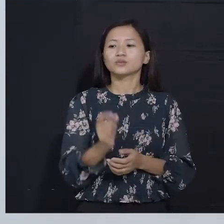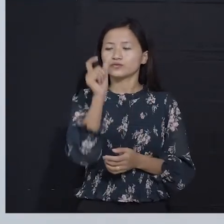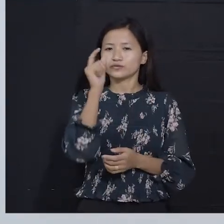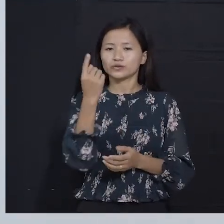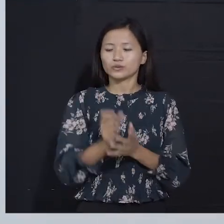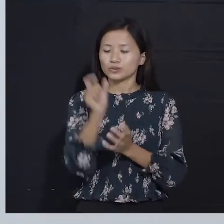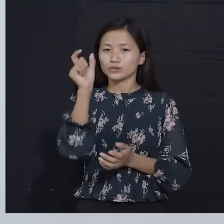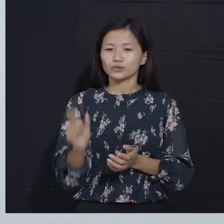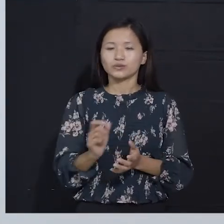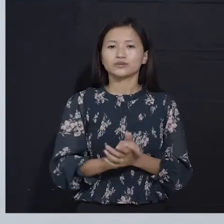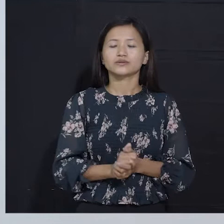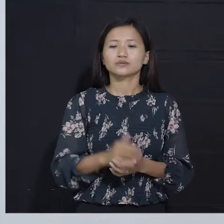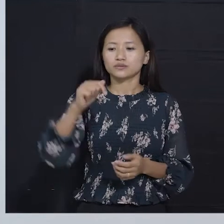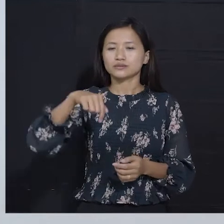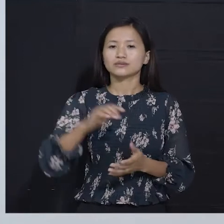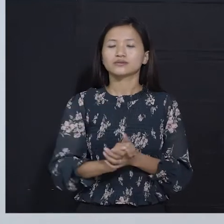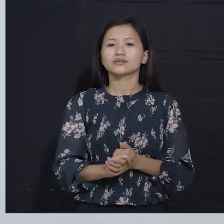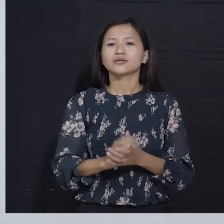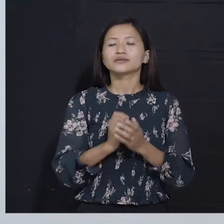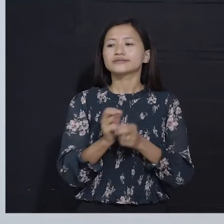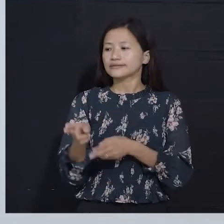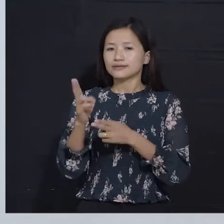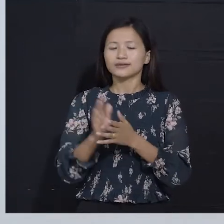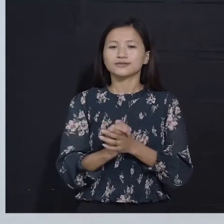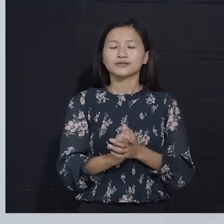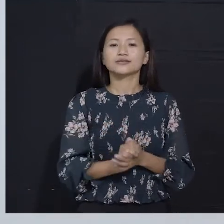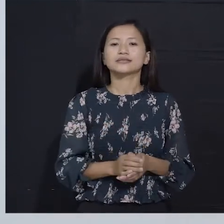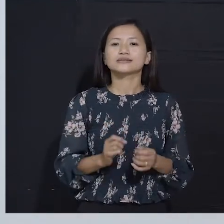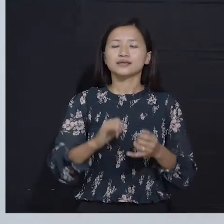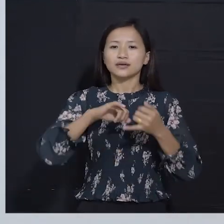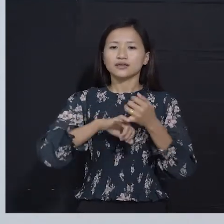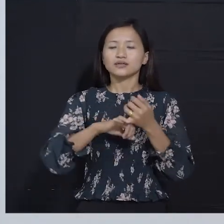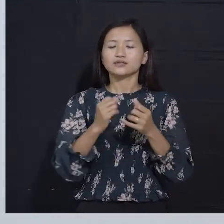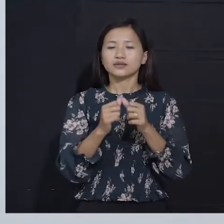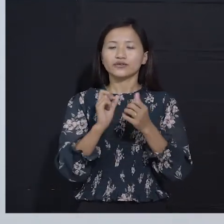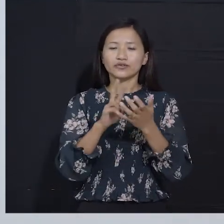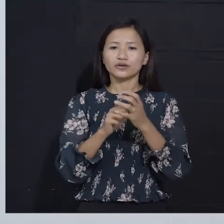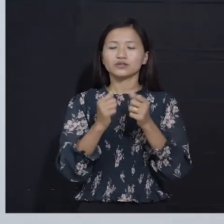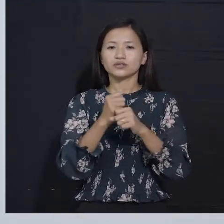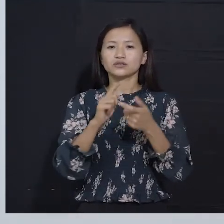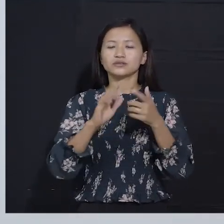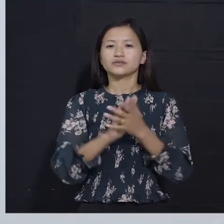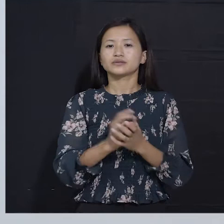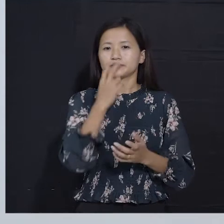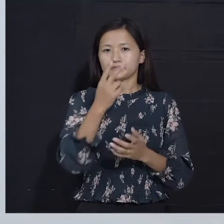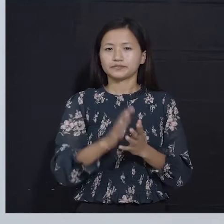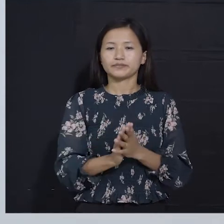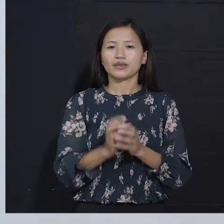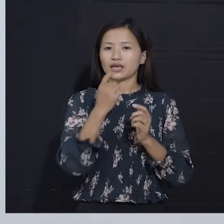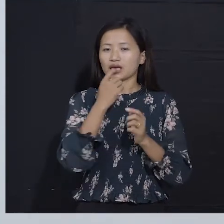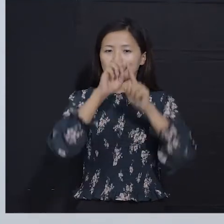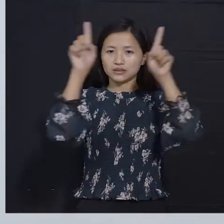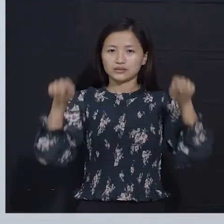word that I'm going to be explaining today in the hunt is savage. That means violently wild, okay? Sometimes we